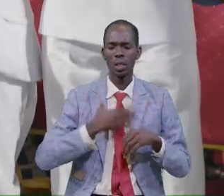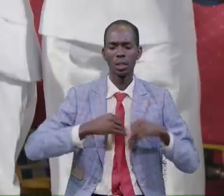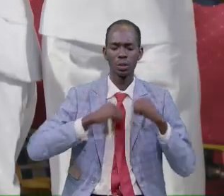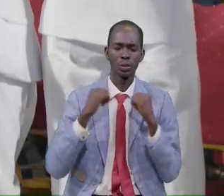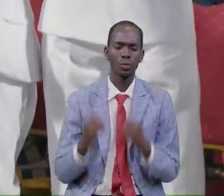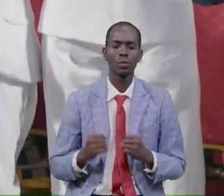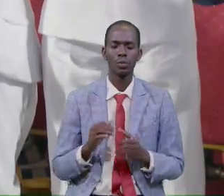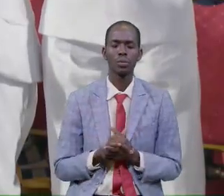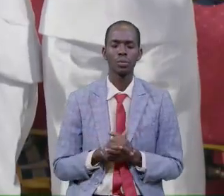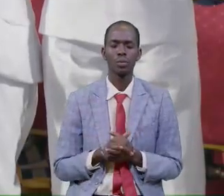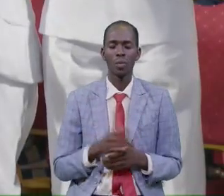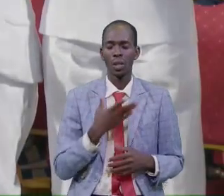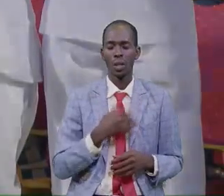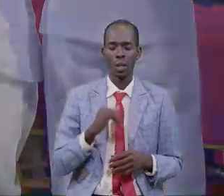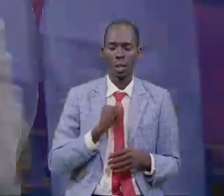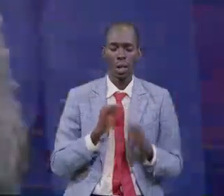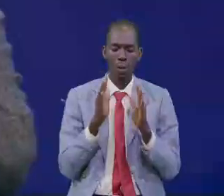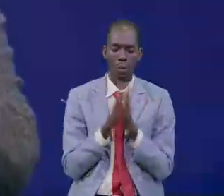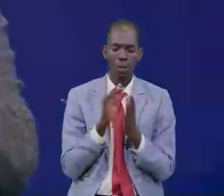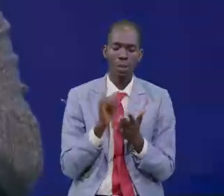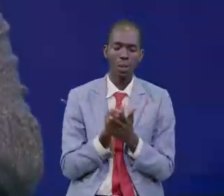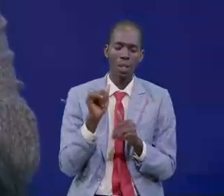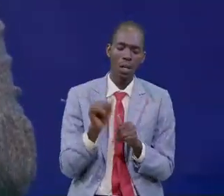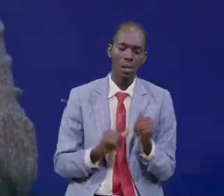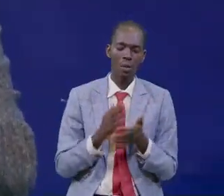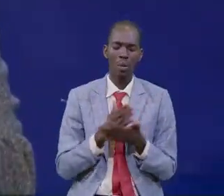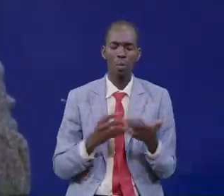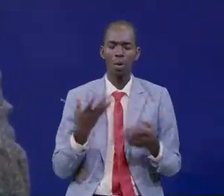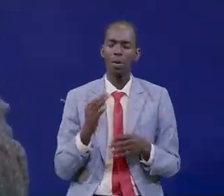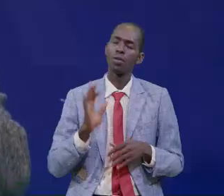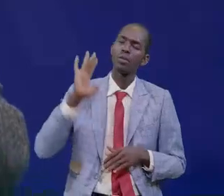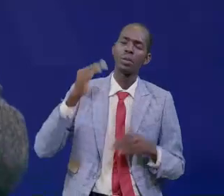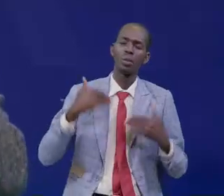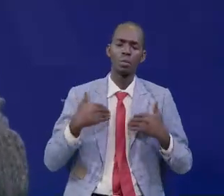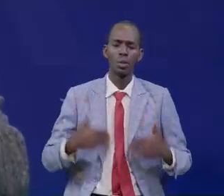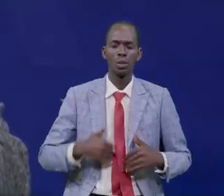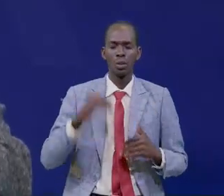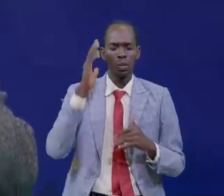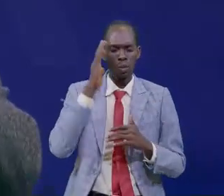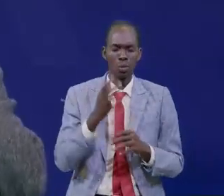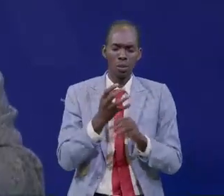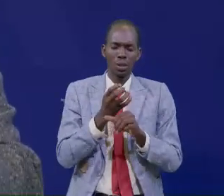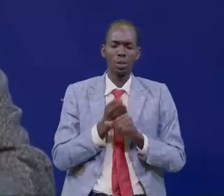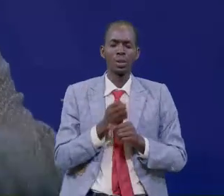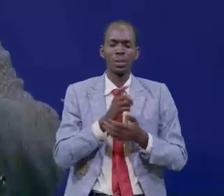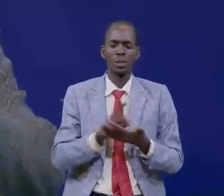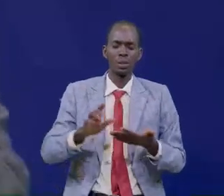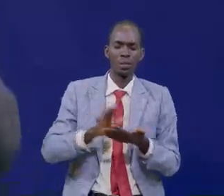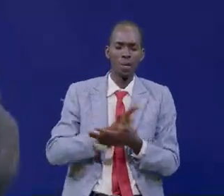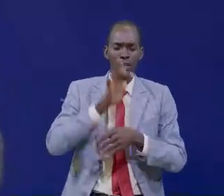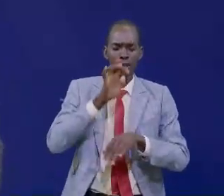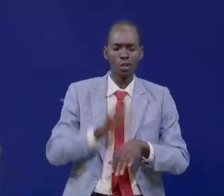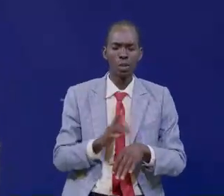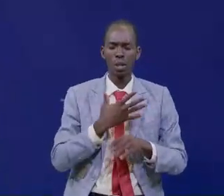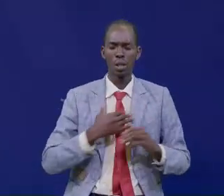And I pray that every part of your body will receive supernatural touch and strength.